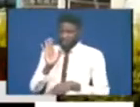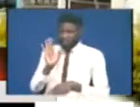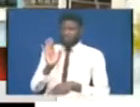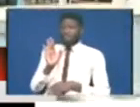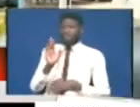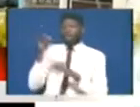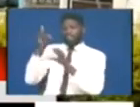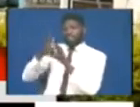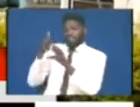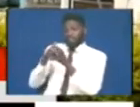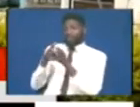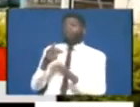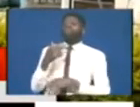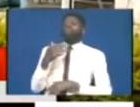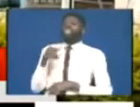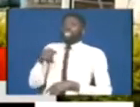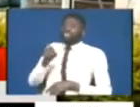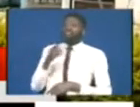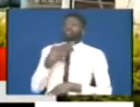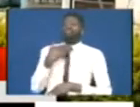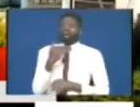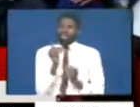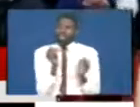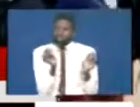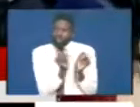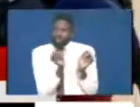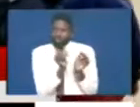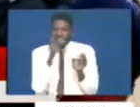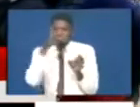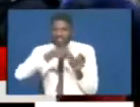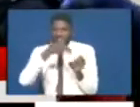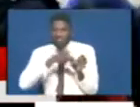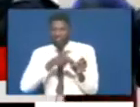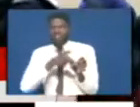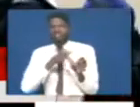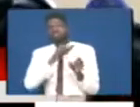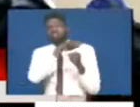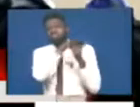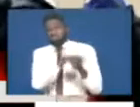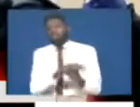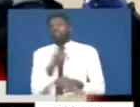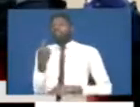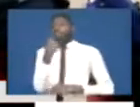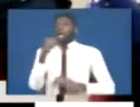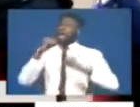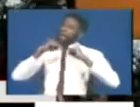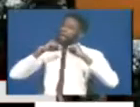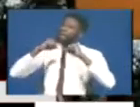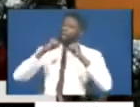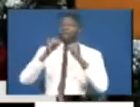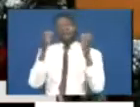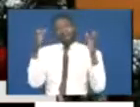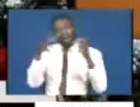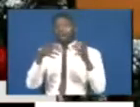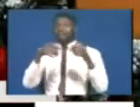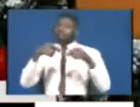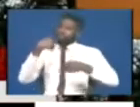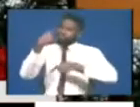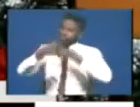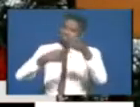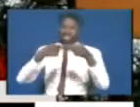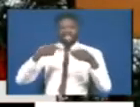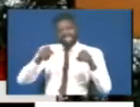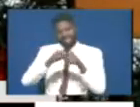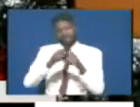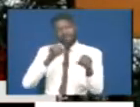the low level fuel retailers so as to leave behind only the big players in the market. They also want government to create a